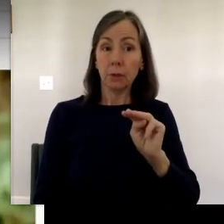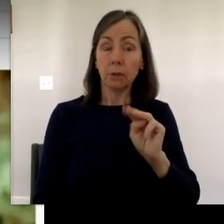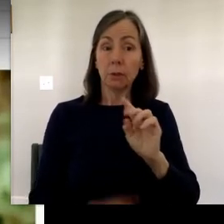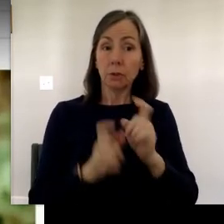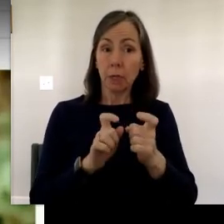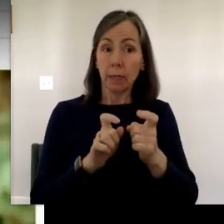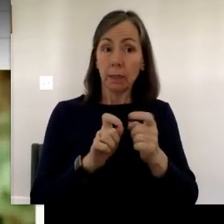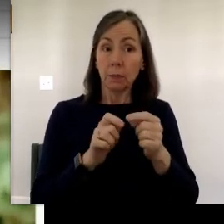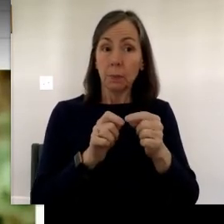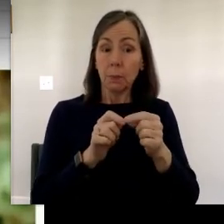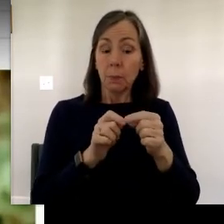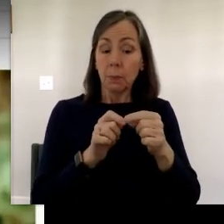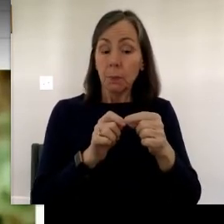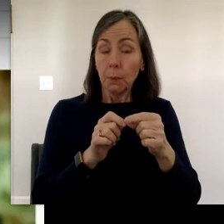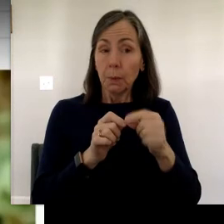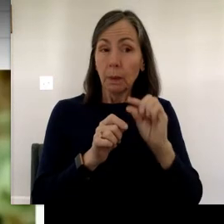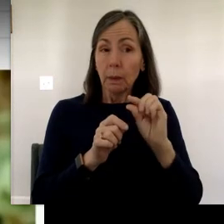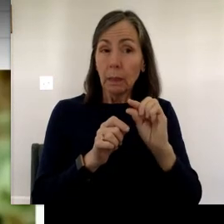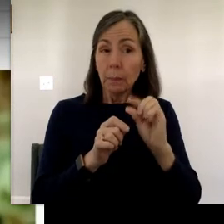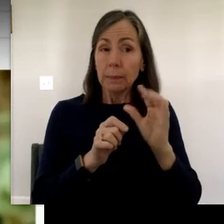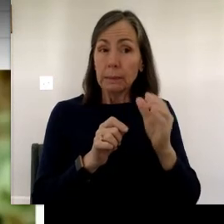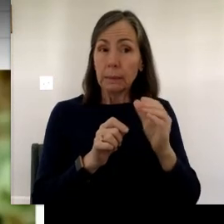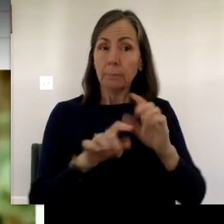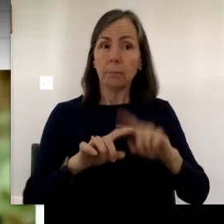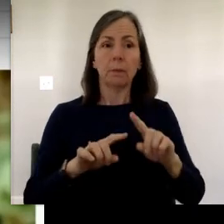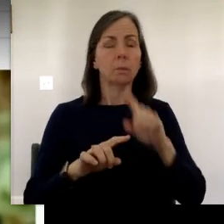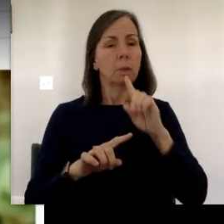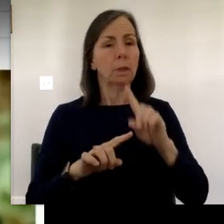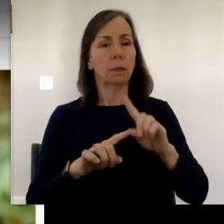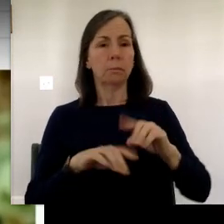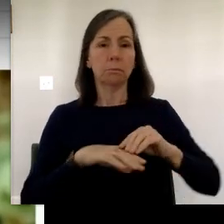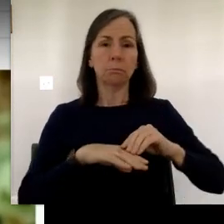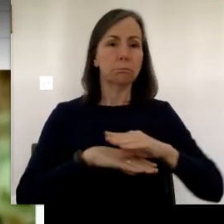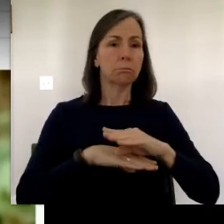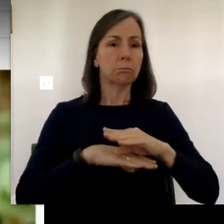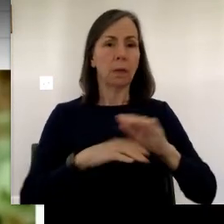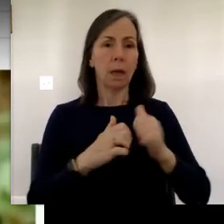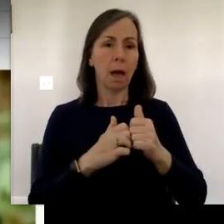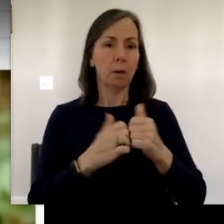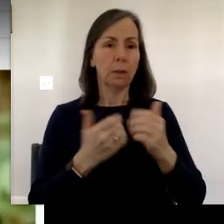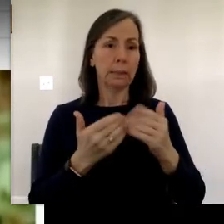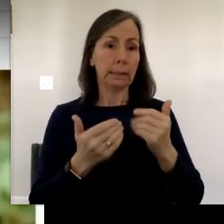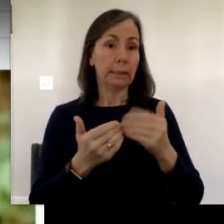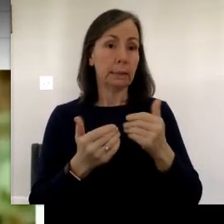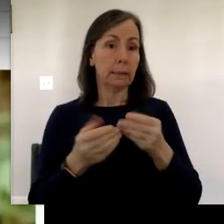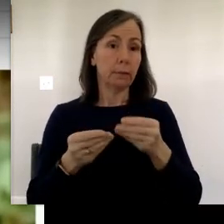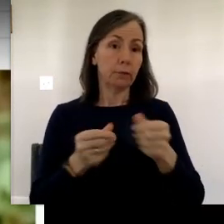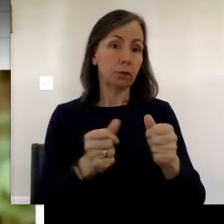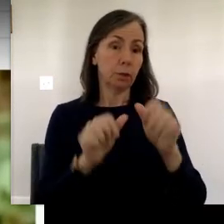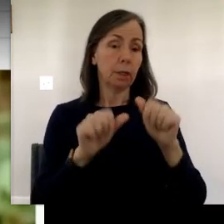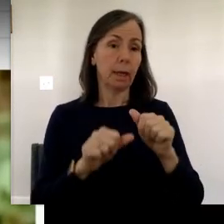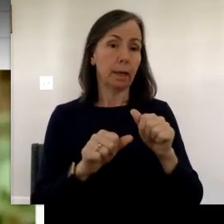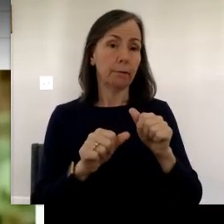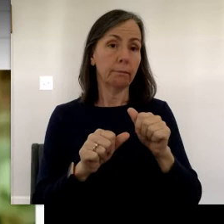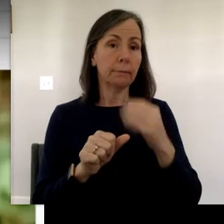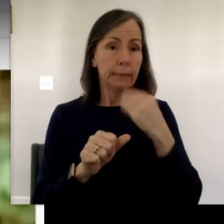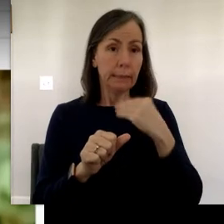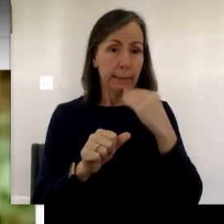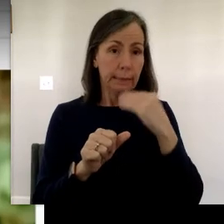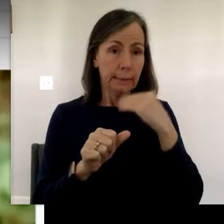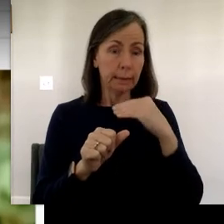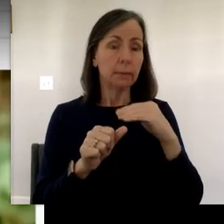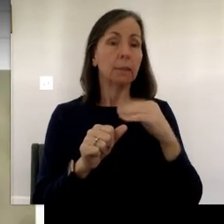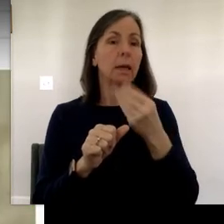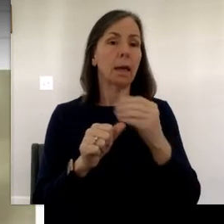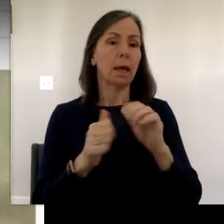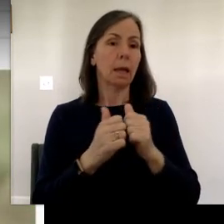have profound differences on how efficiently that bird feeds and how well it